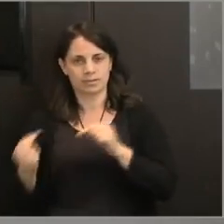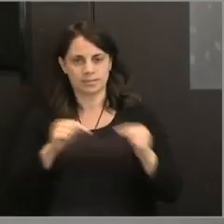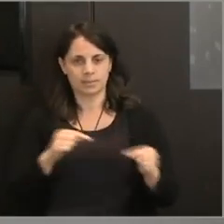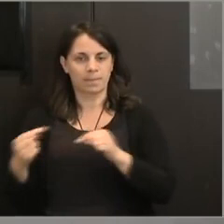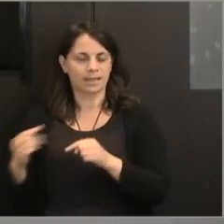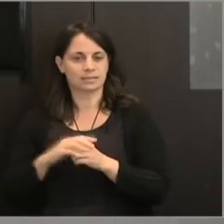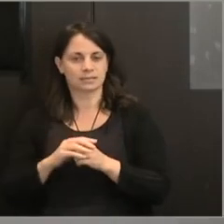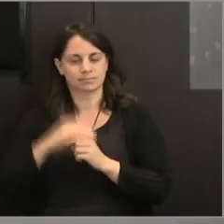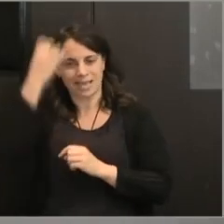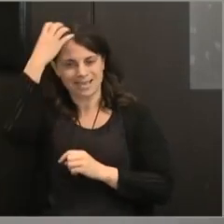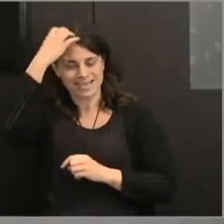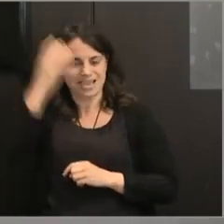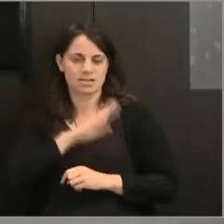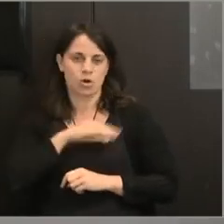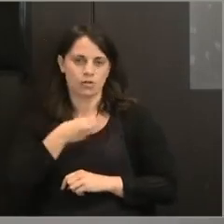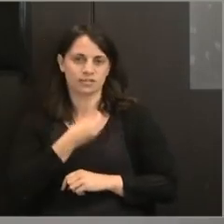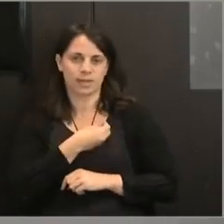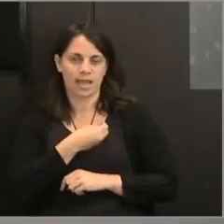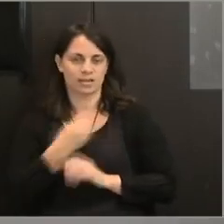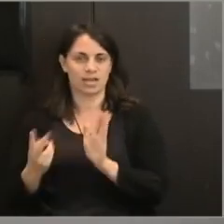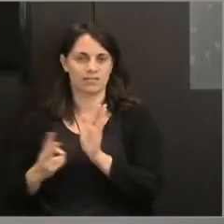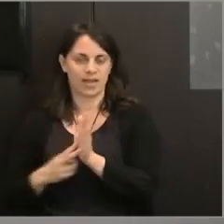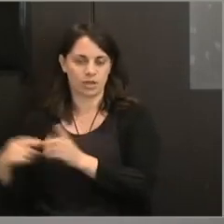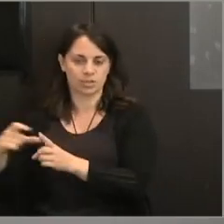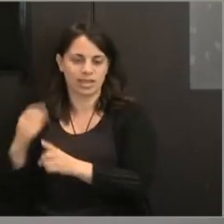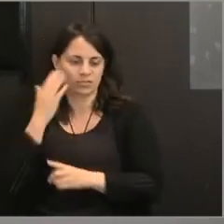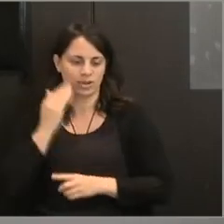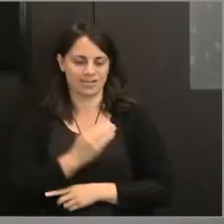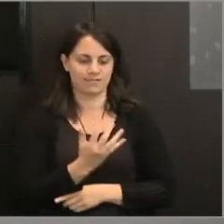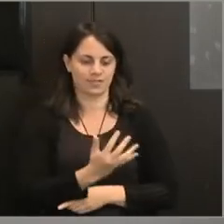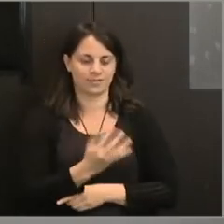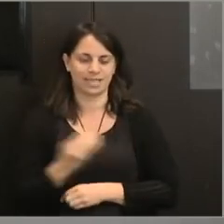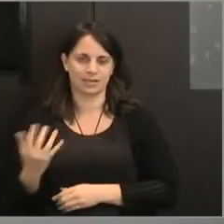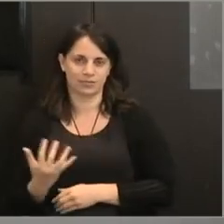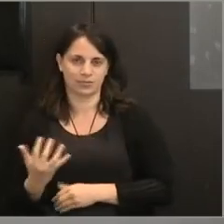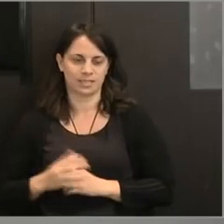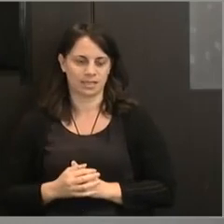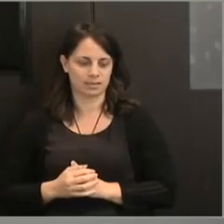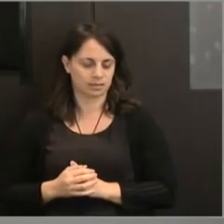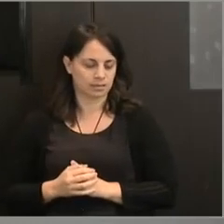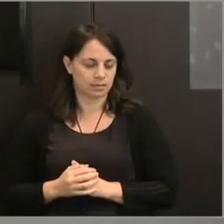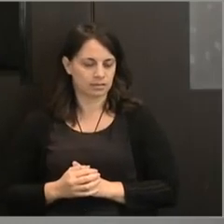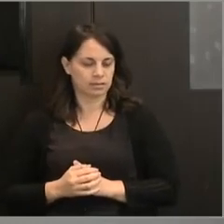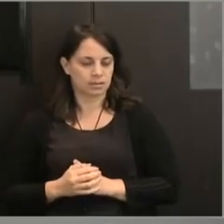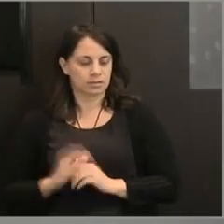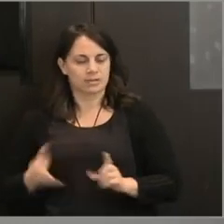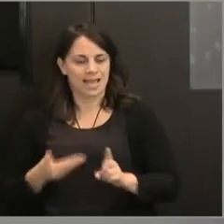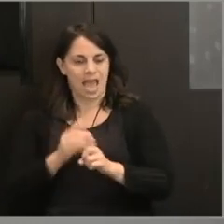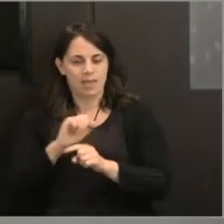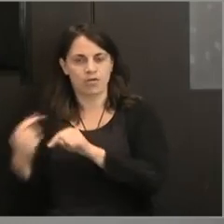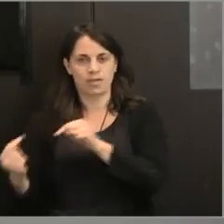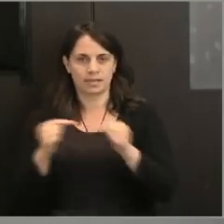of Spain in Valladolid in 1515. The purpose of the debates was